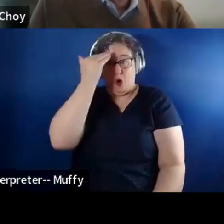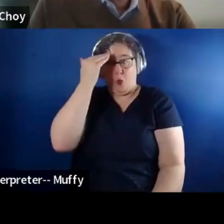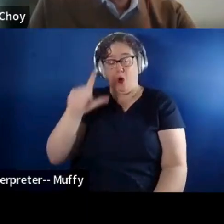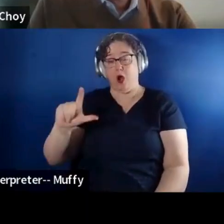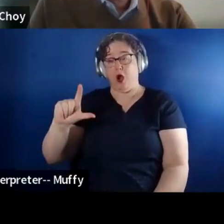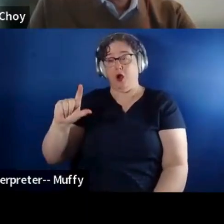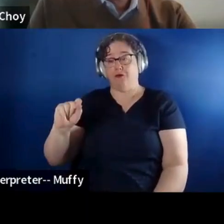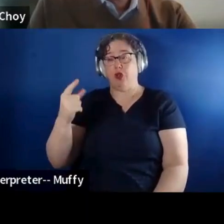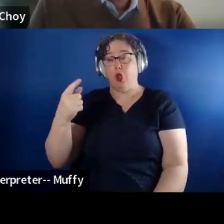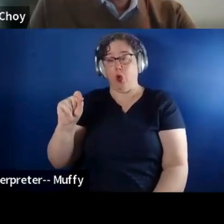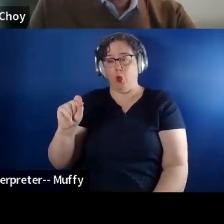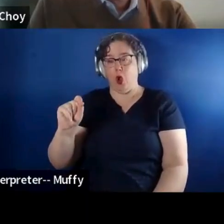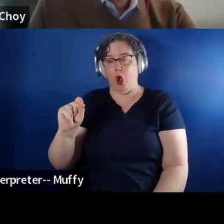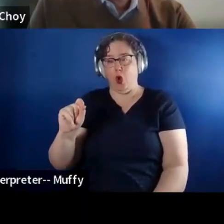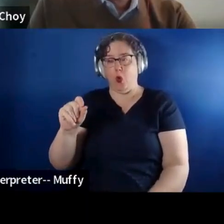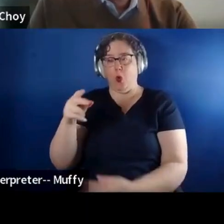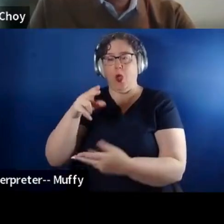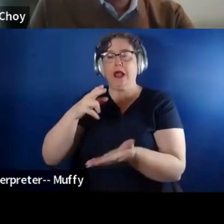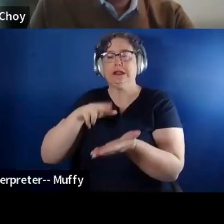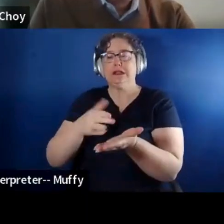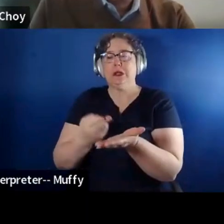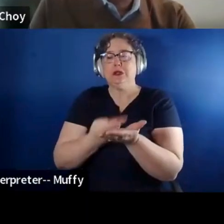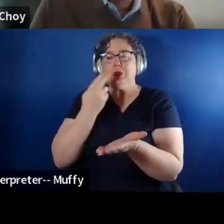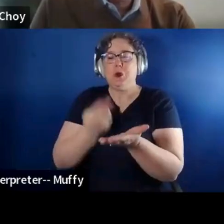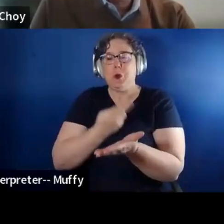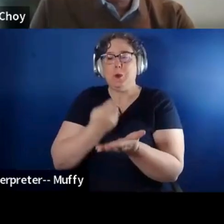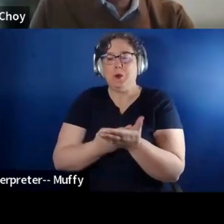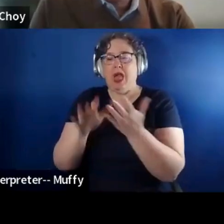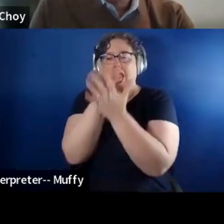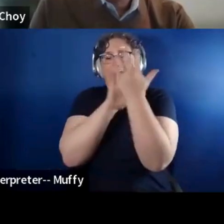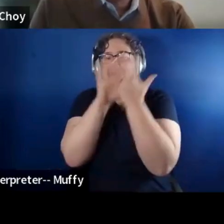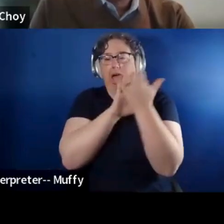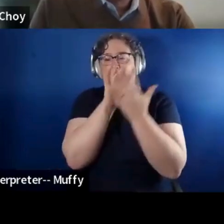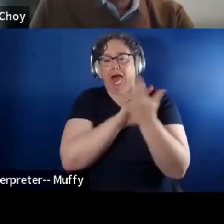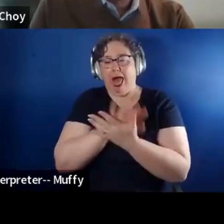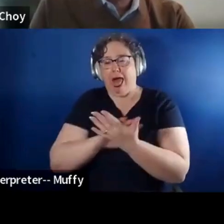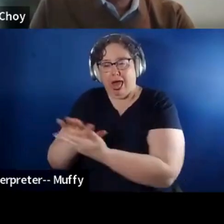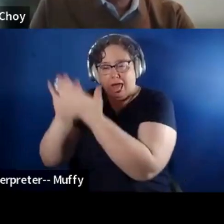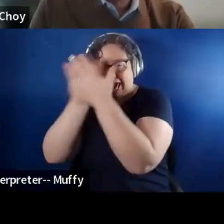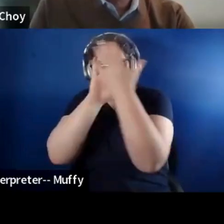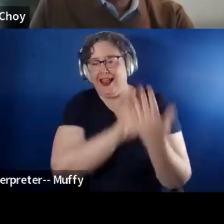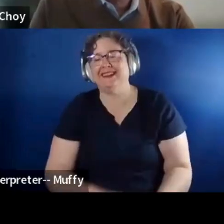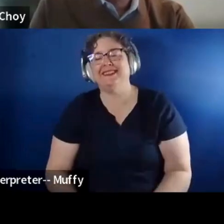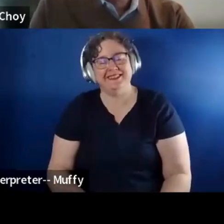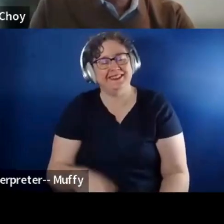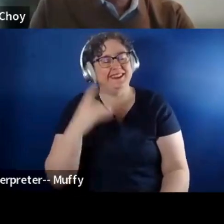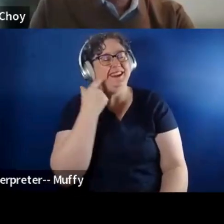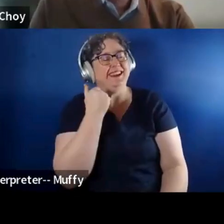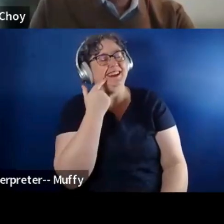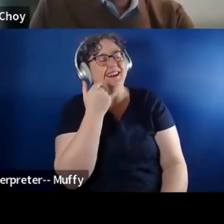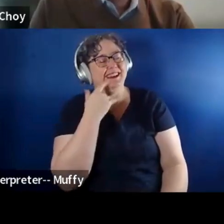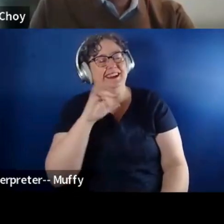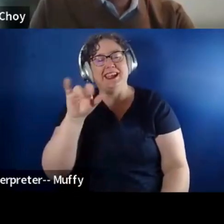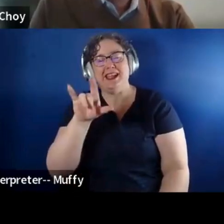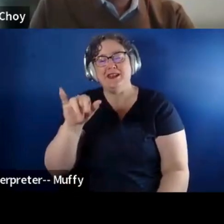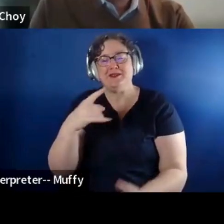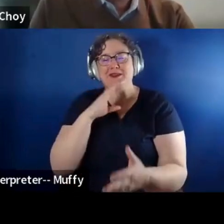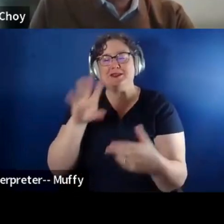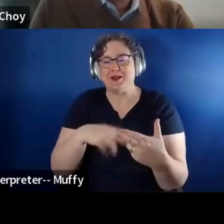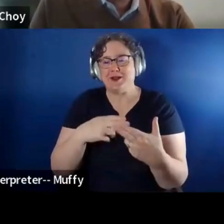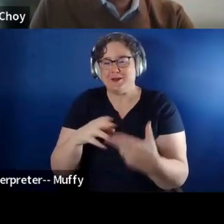soup. And so one of the ways I've addressed that, I know Joy has talked about this as well in her different corporate